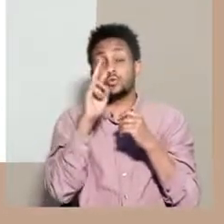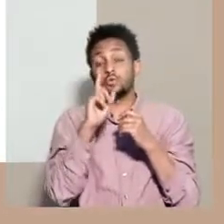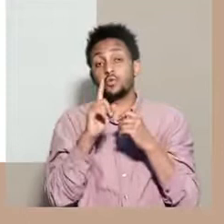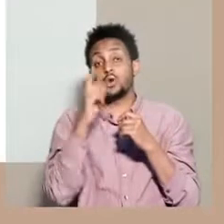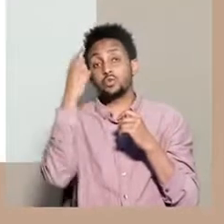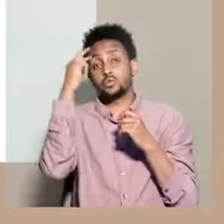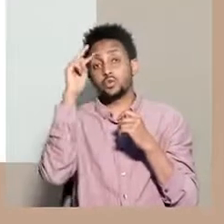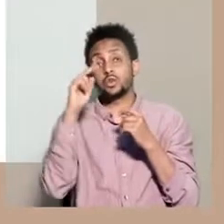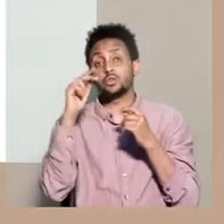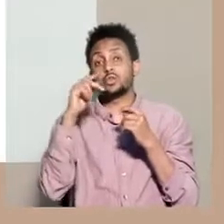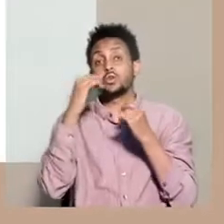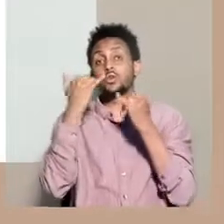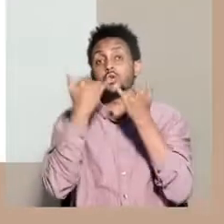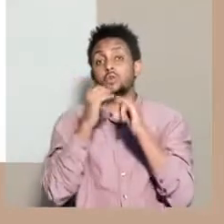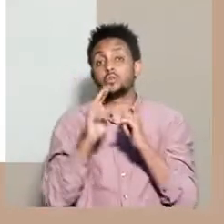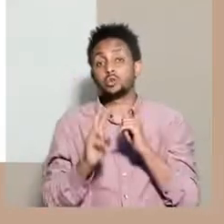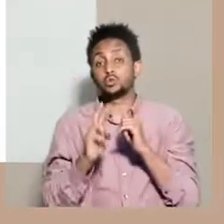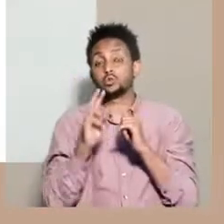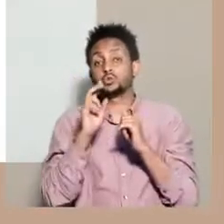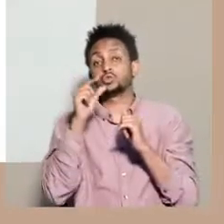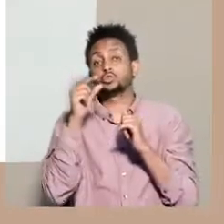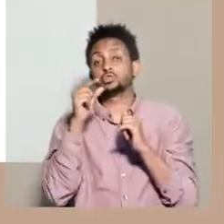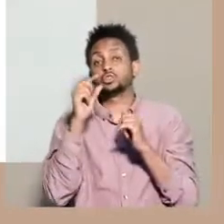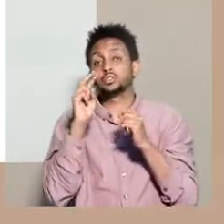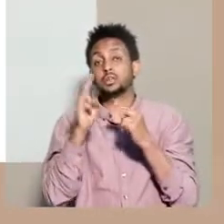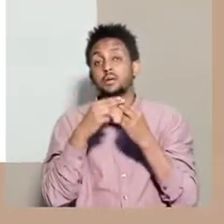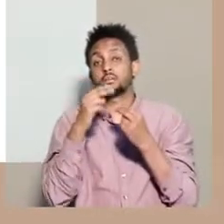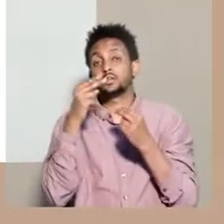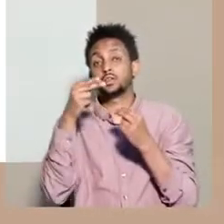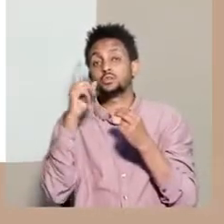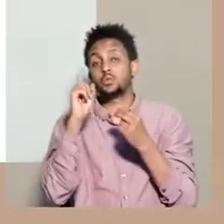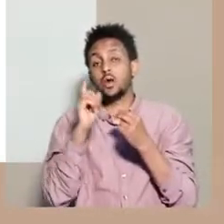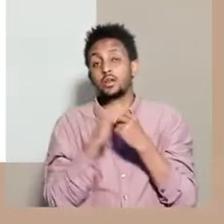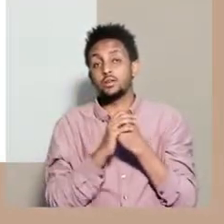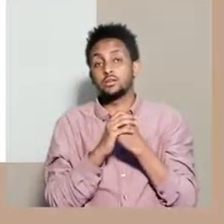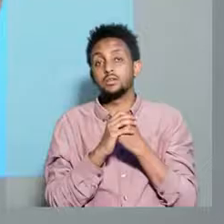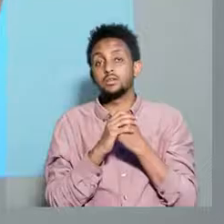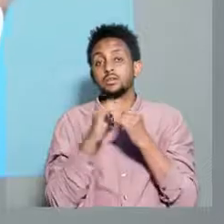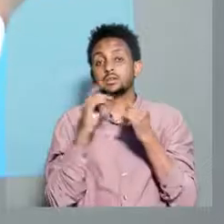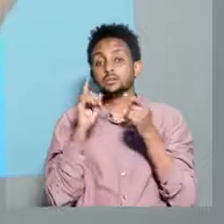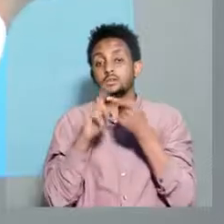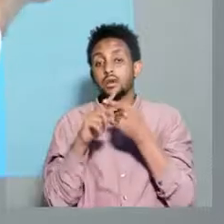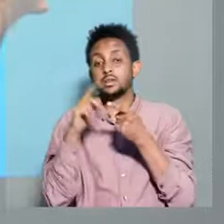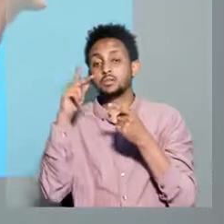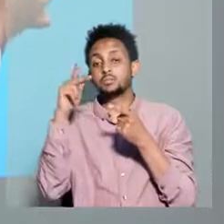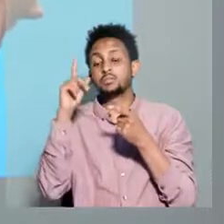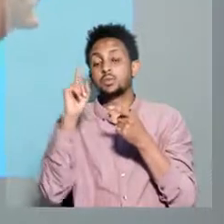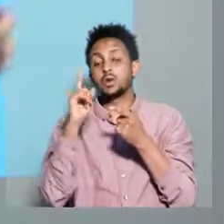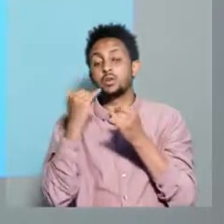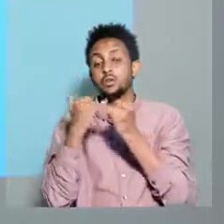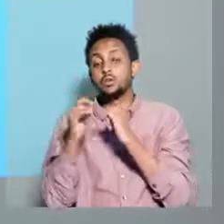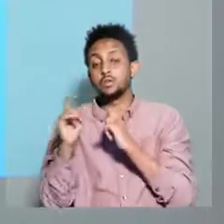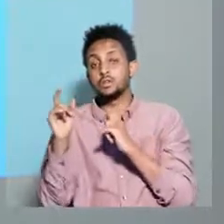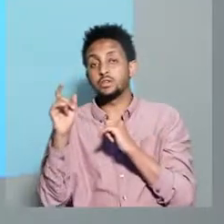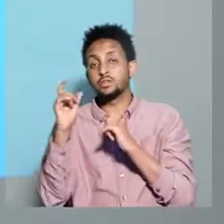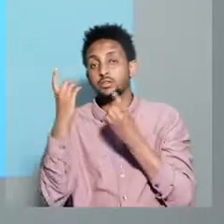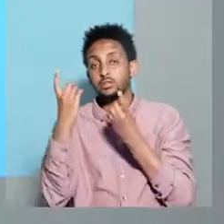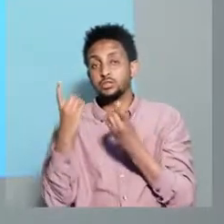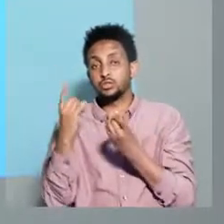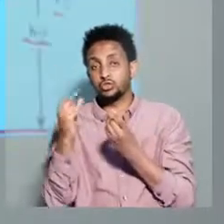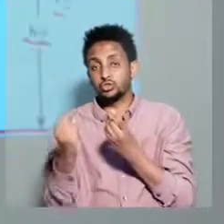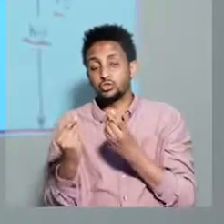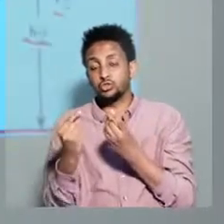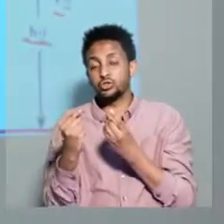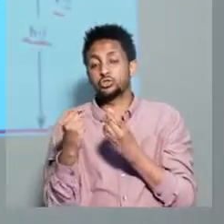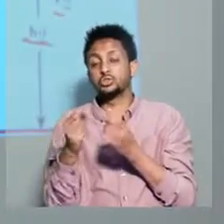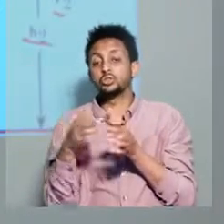squared over 2 plus g times h1 plus pressure 1 over rho. As you transferred